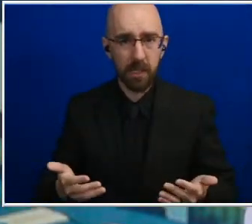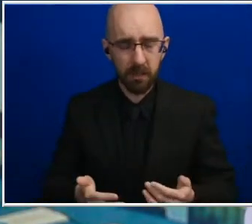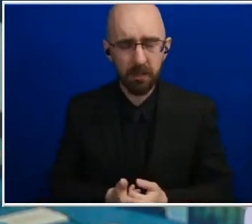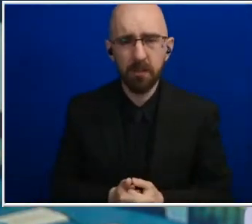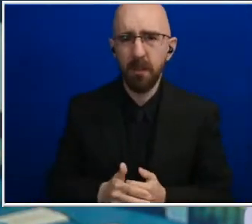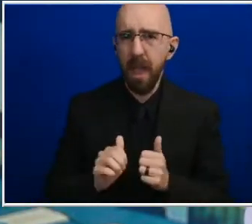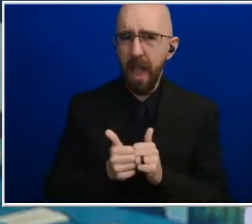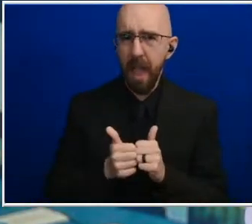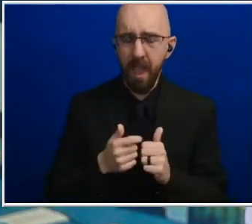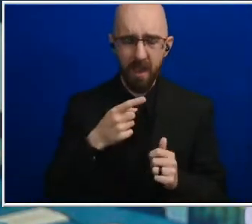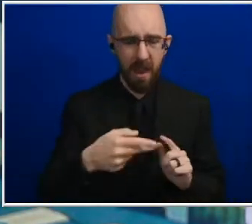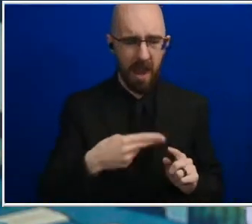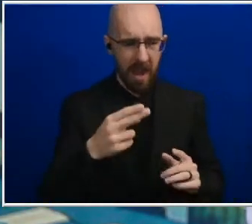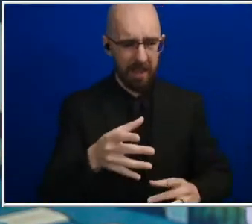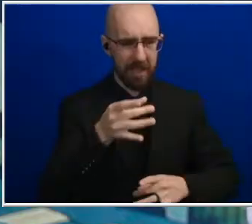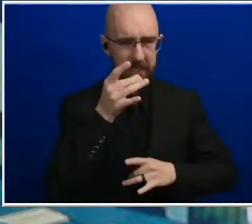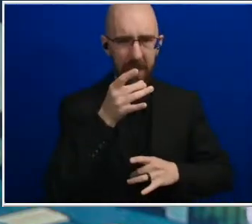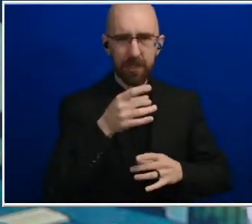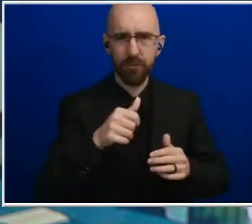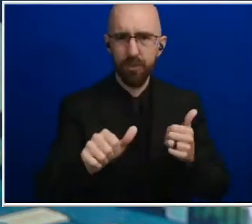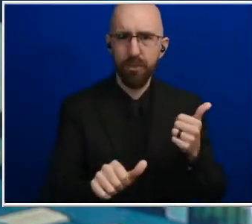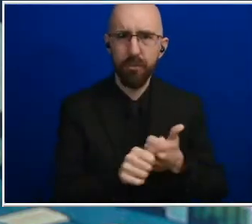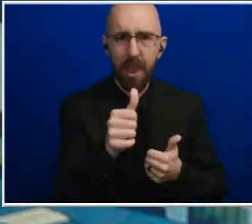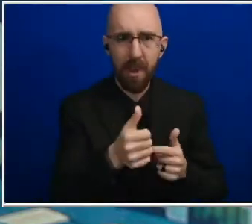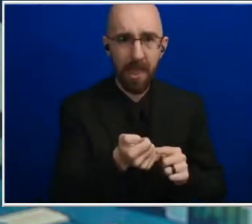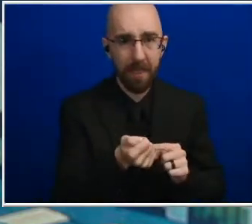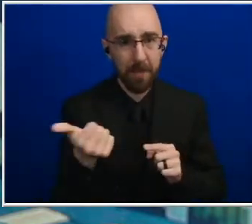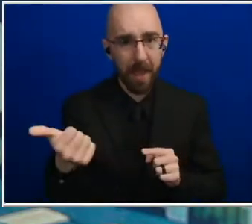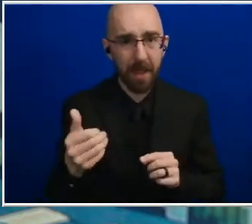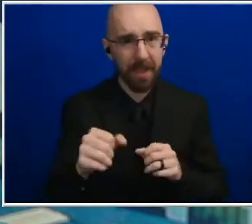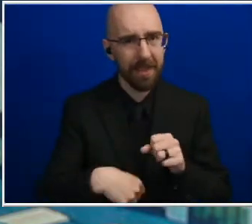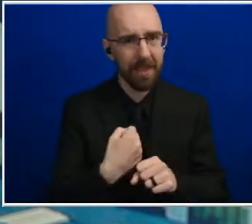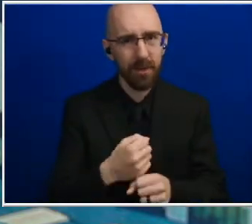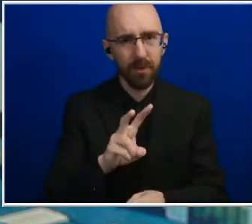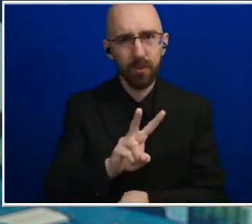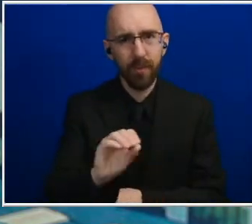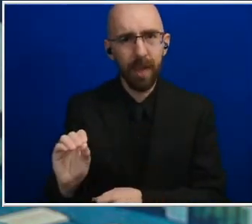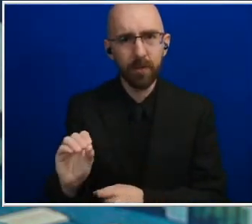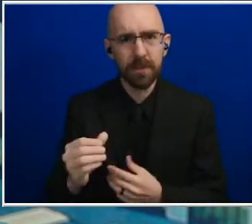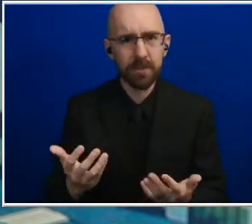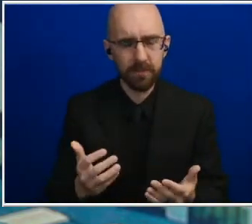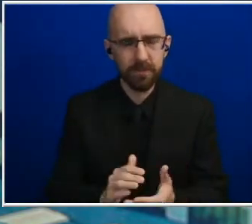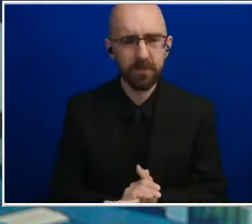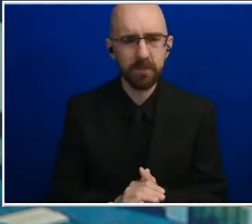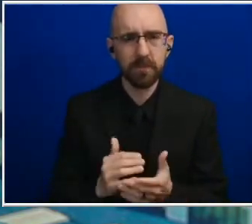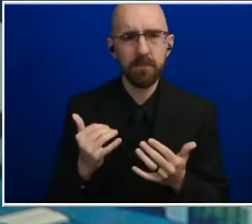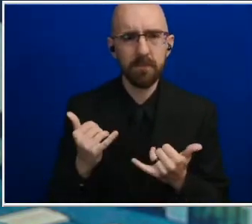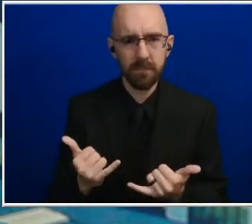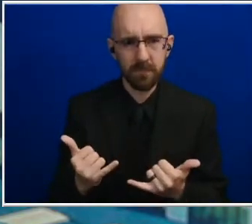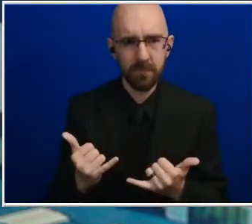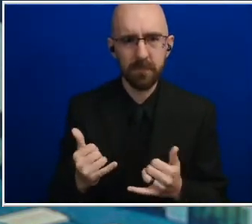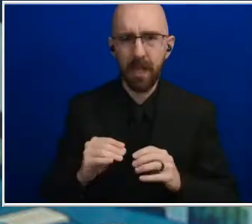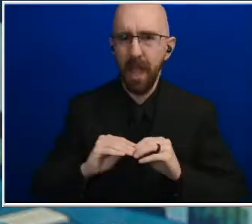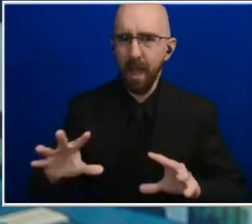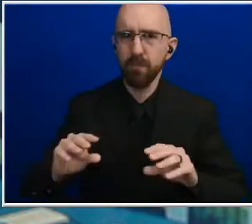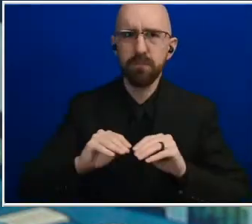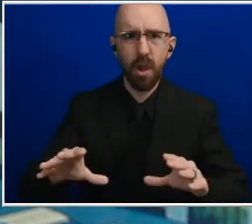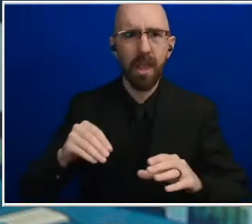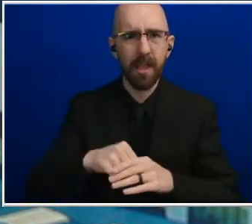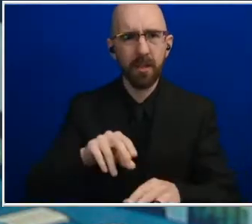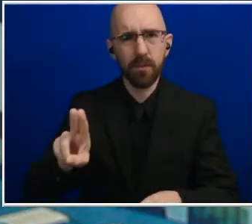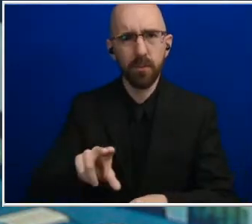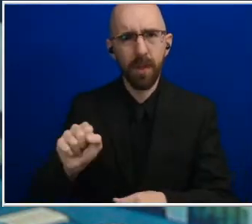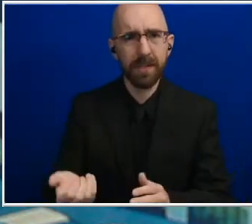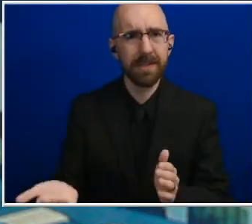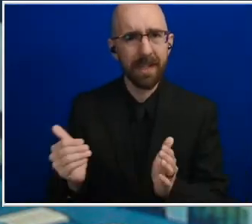highly contagious threat being eliminated in the year 2000 to outbreaks happening now across the United States, including Kansas